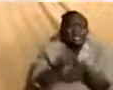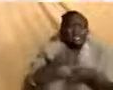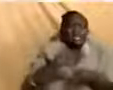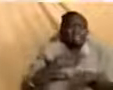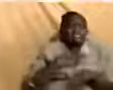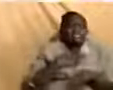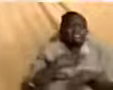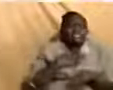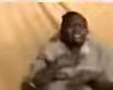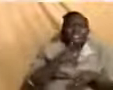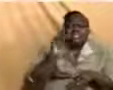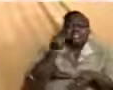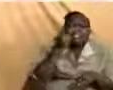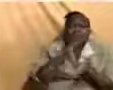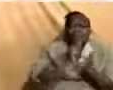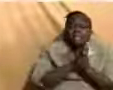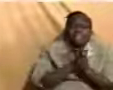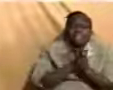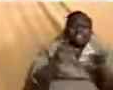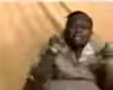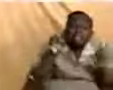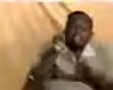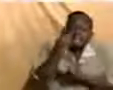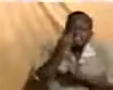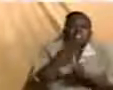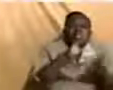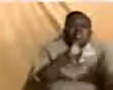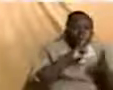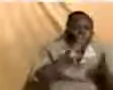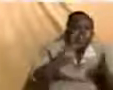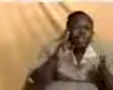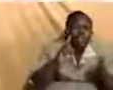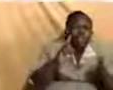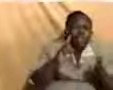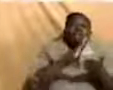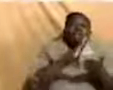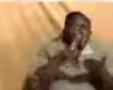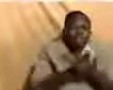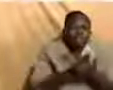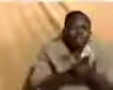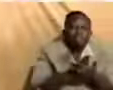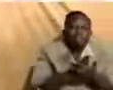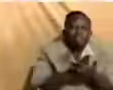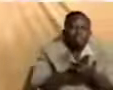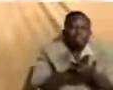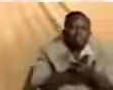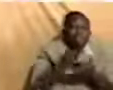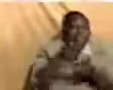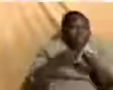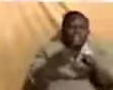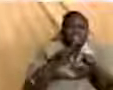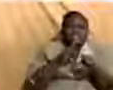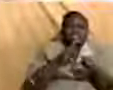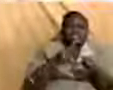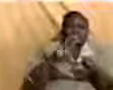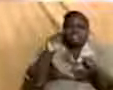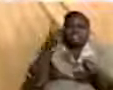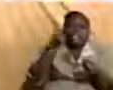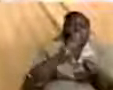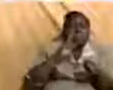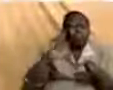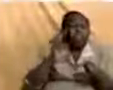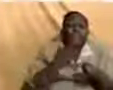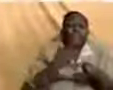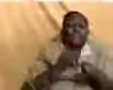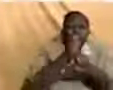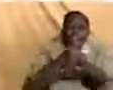second prayer of the president's team. The first prayer is faithful to Article 143, Clause 2. But the second prayer says he wants